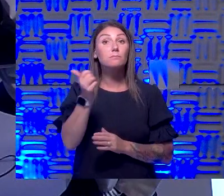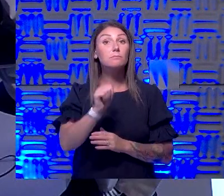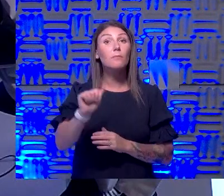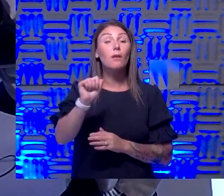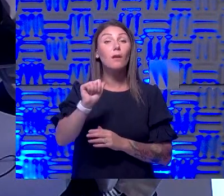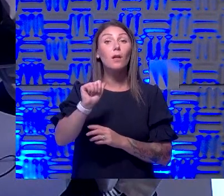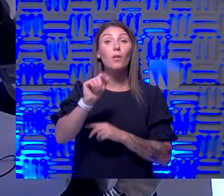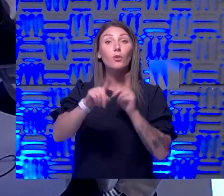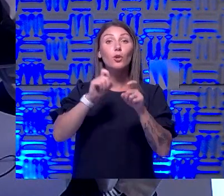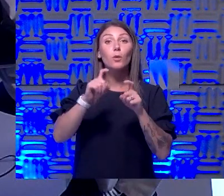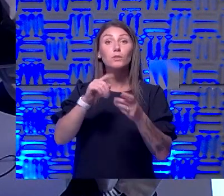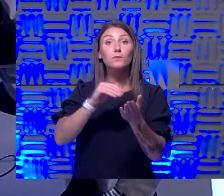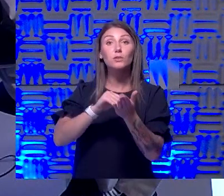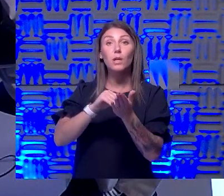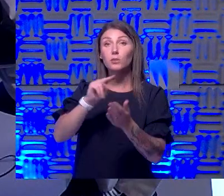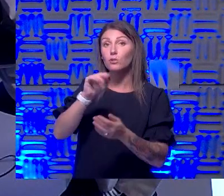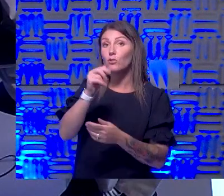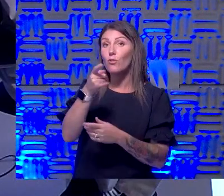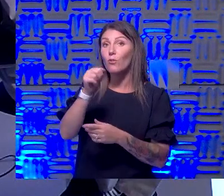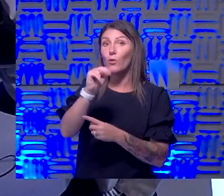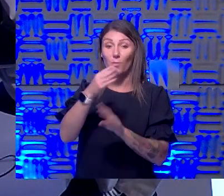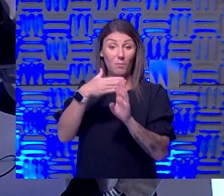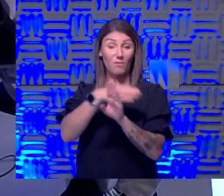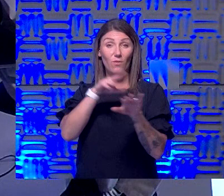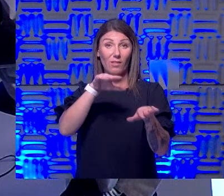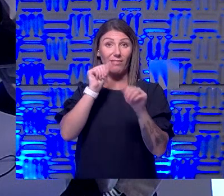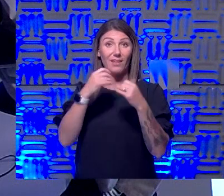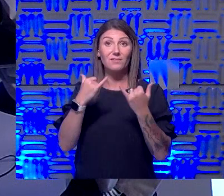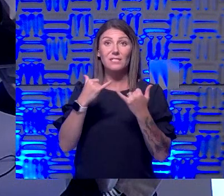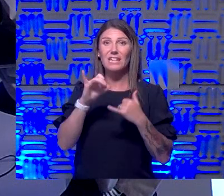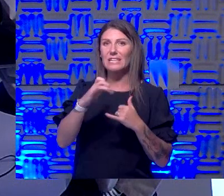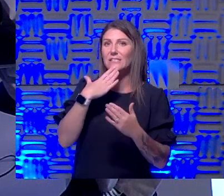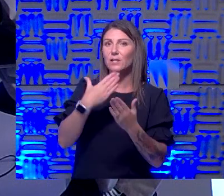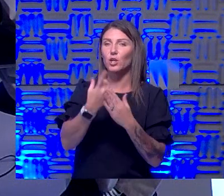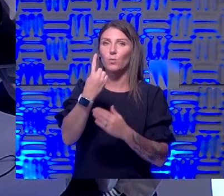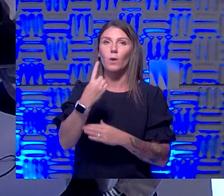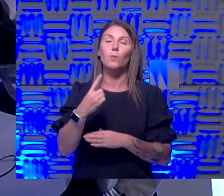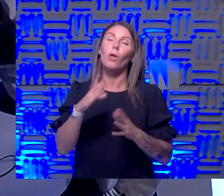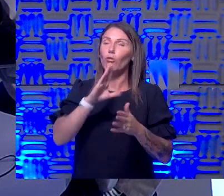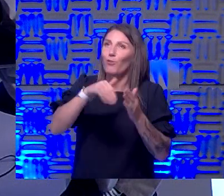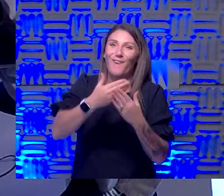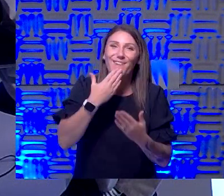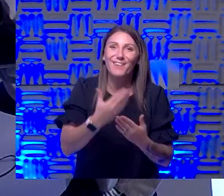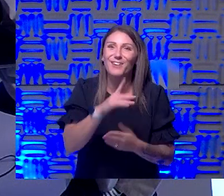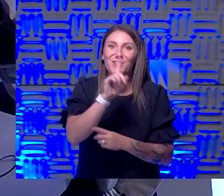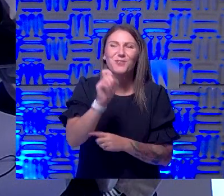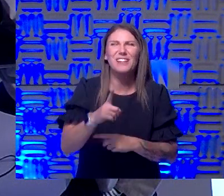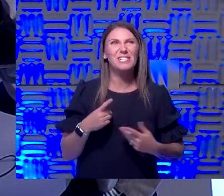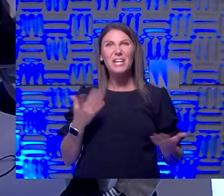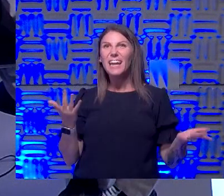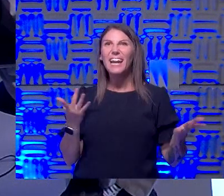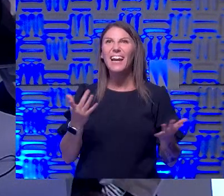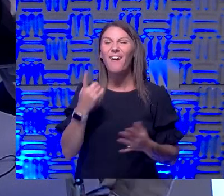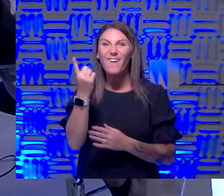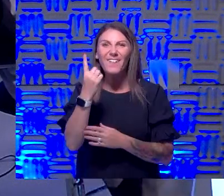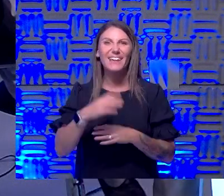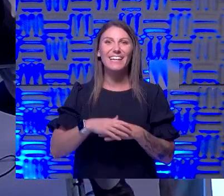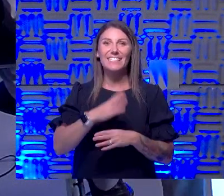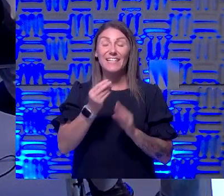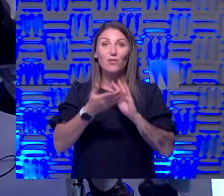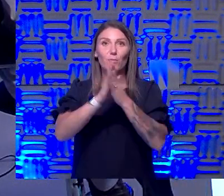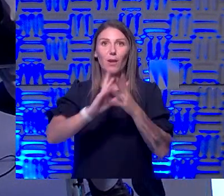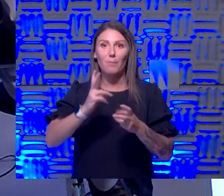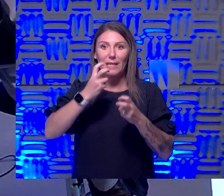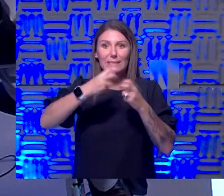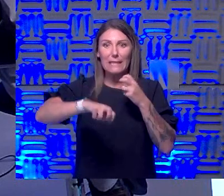Dr. Norman before We he has do. to get out of here today? We do, and this was kind of a good one. Carol, I mean, they're all good. Why do I say that? These questions, and they're getting